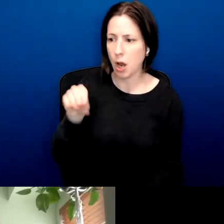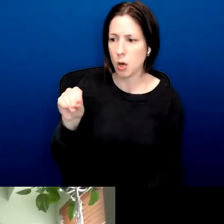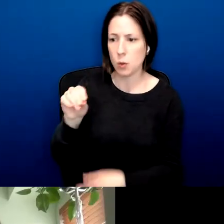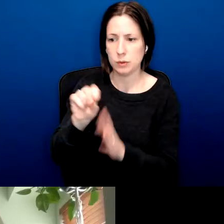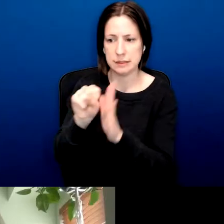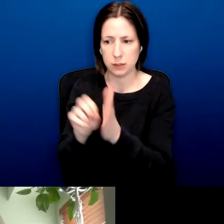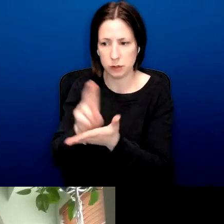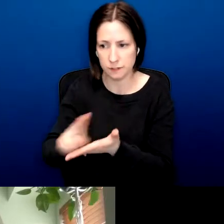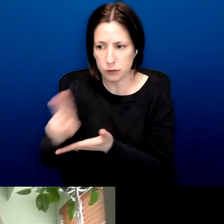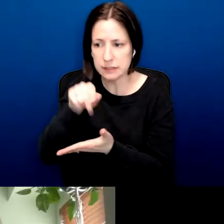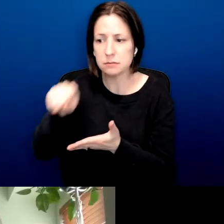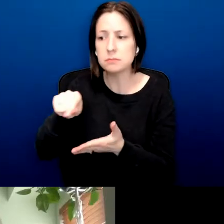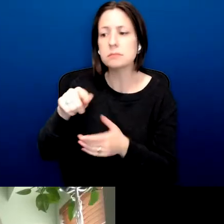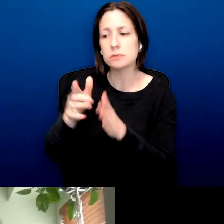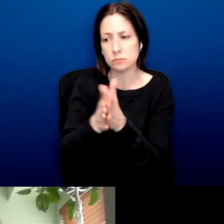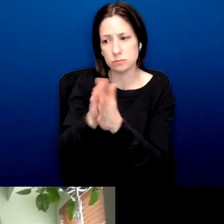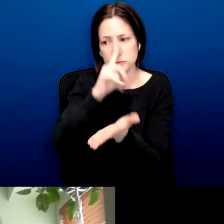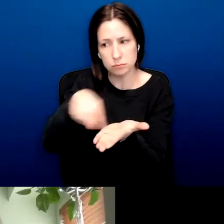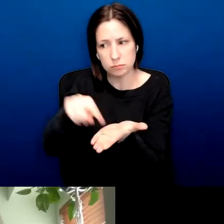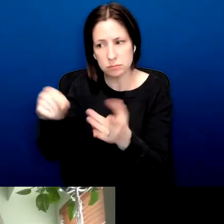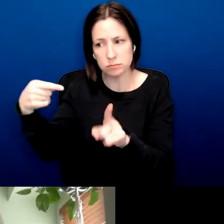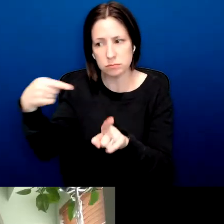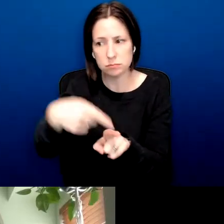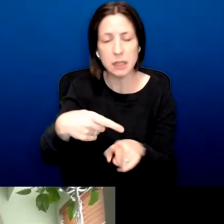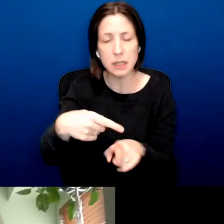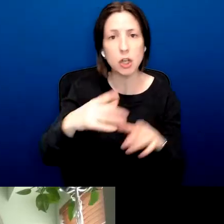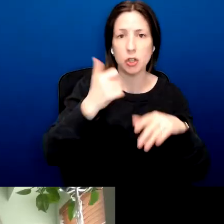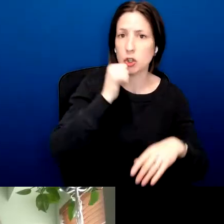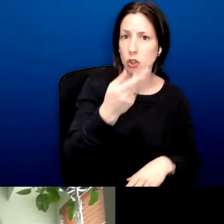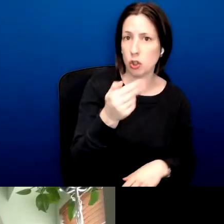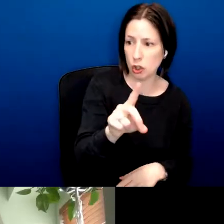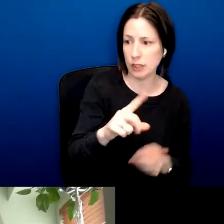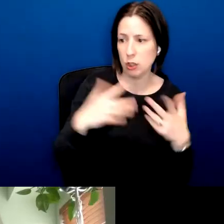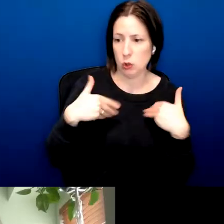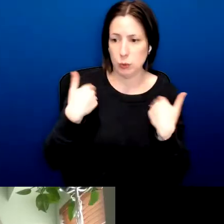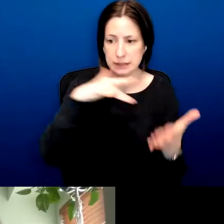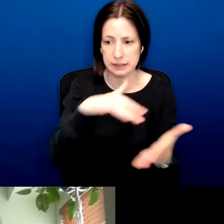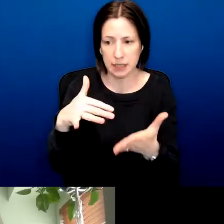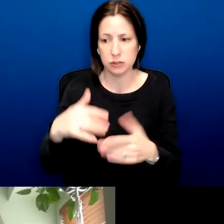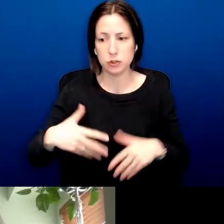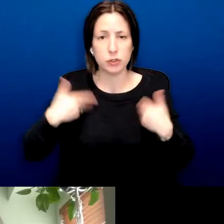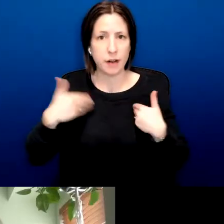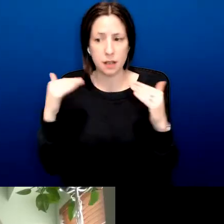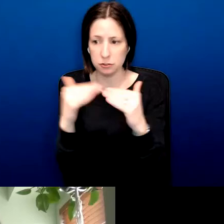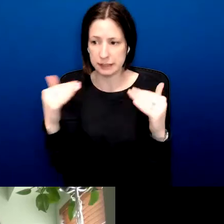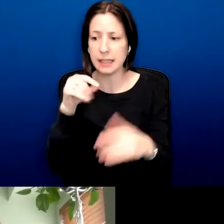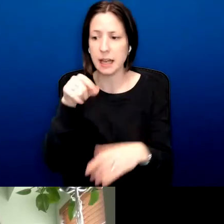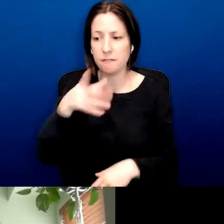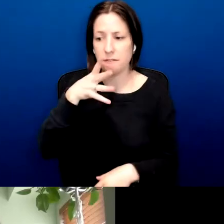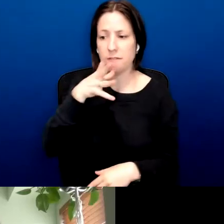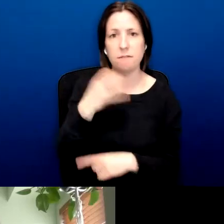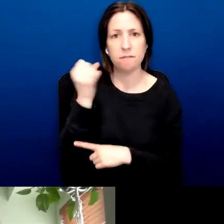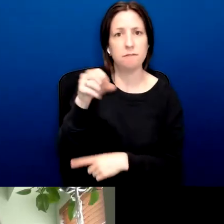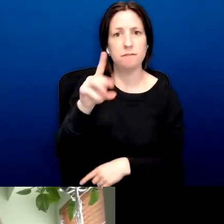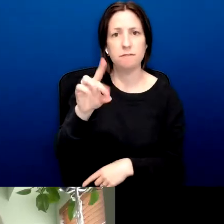Her research interests include girlhood and youth studies, juvenile justice, and feminist media studies. She's also an